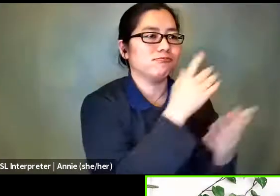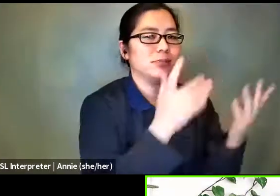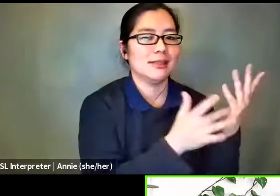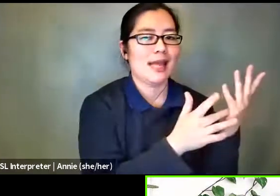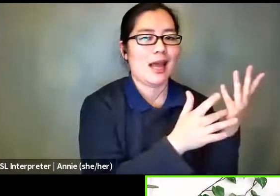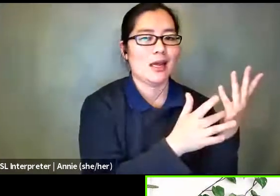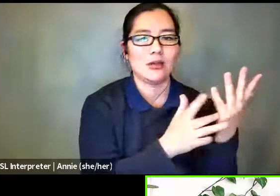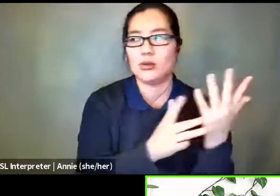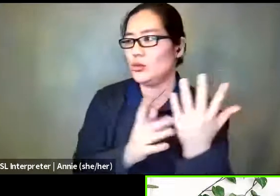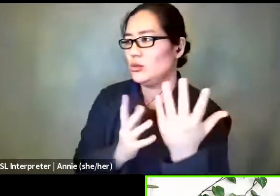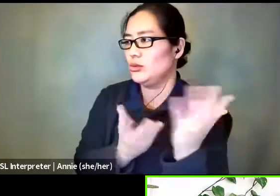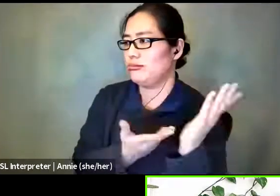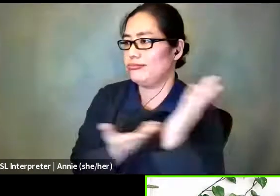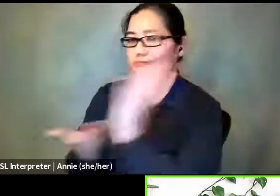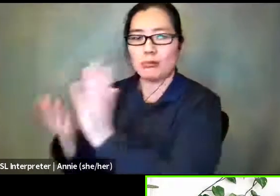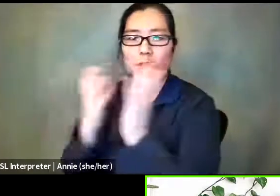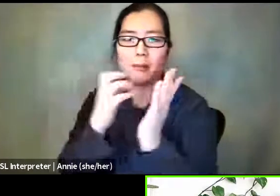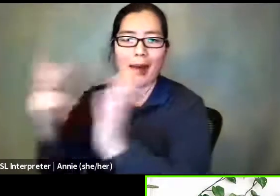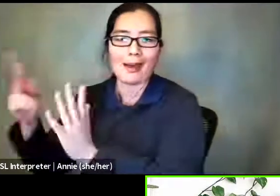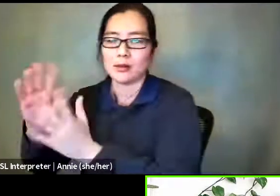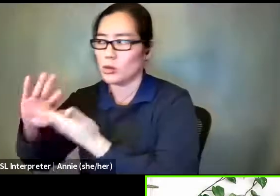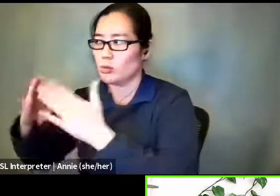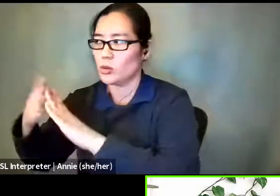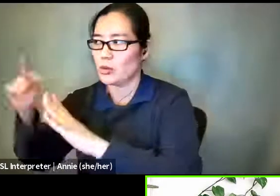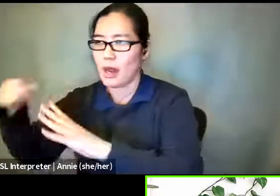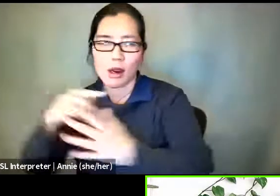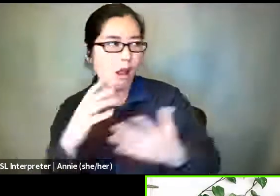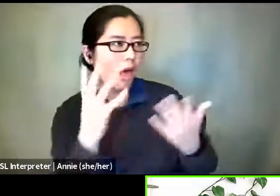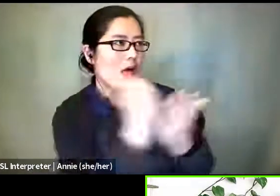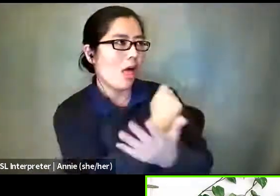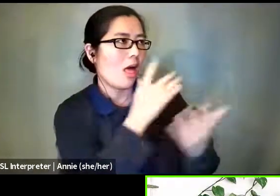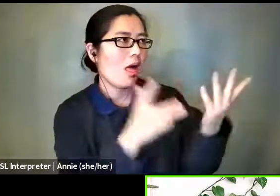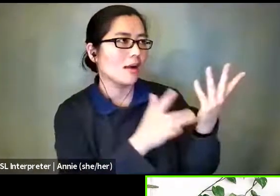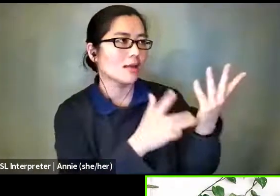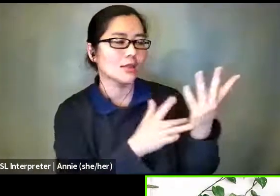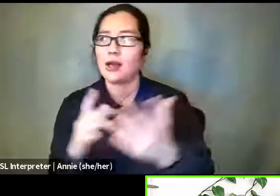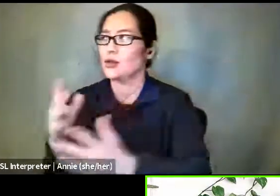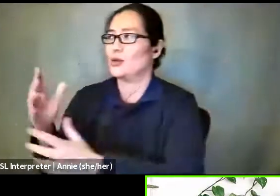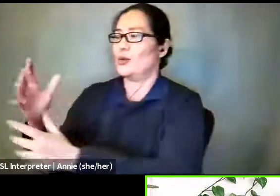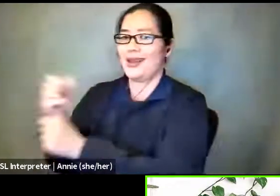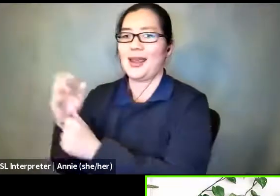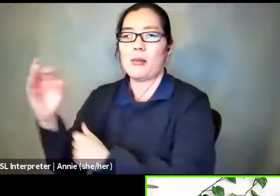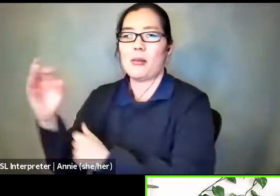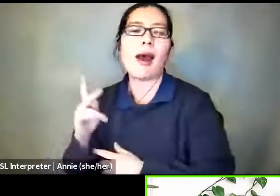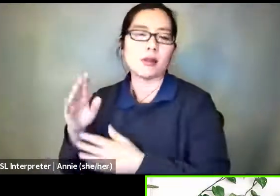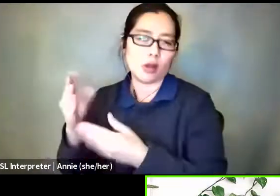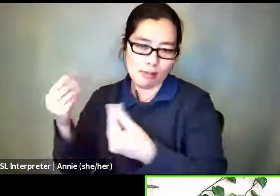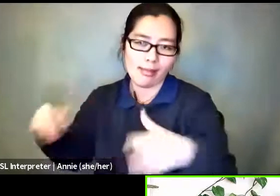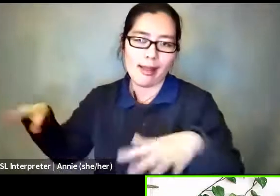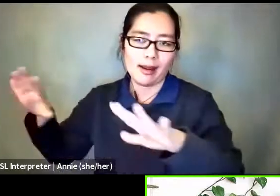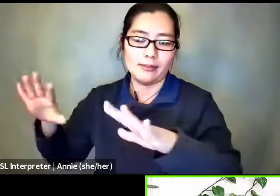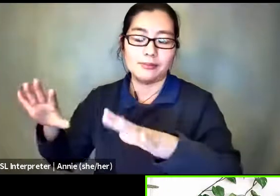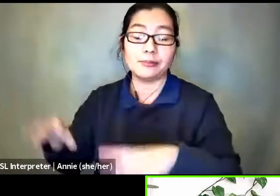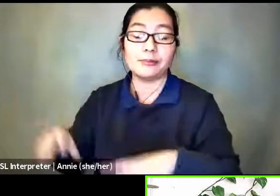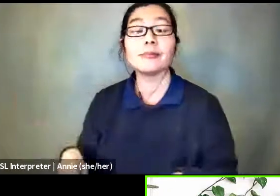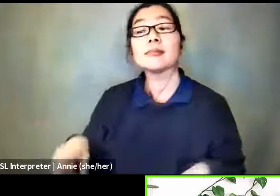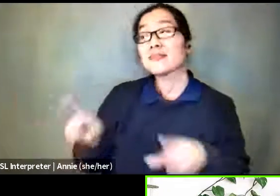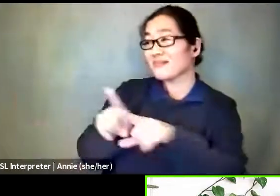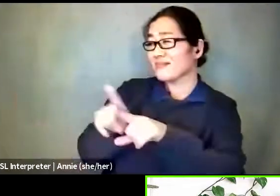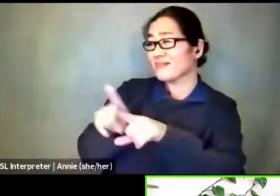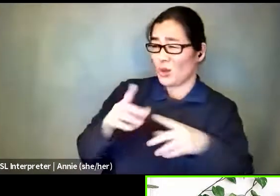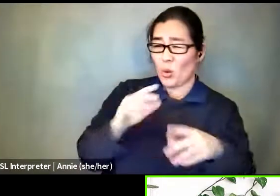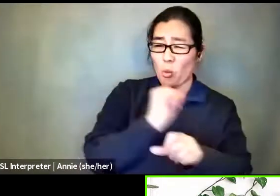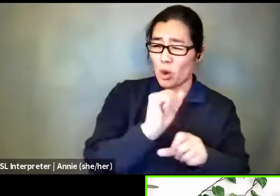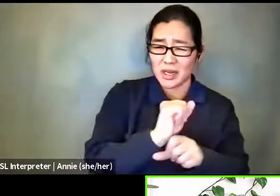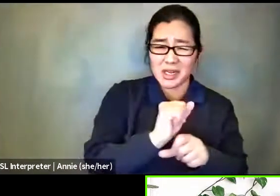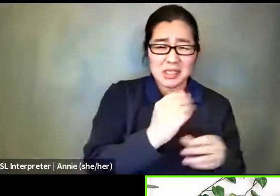back. And in a couple of different ways. We're working in these small rural areas, one in eastern Oklahoma,